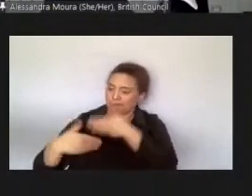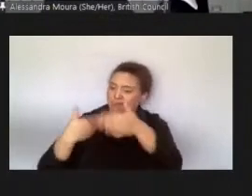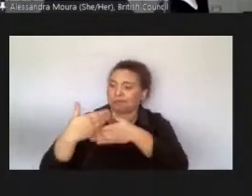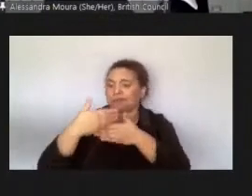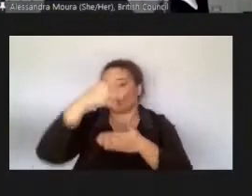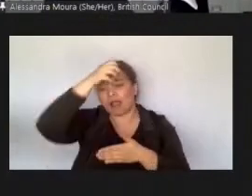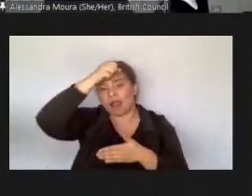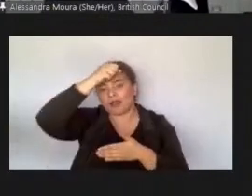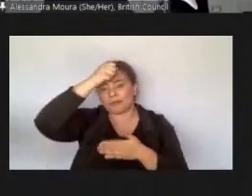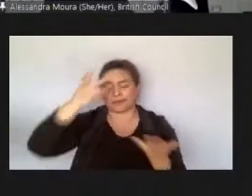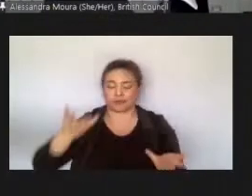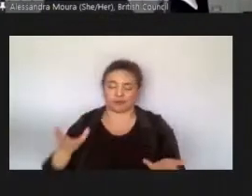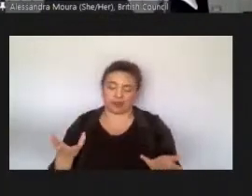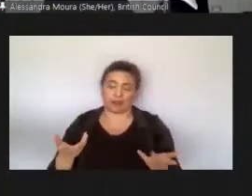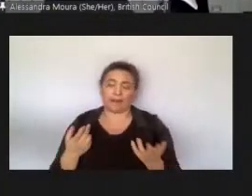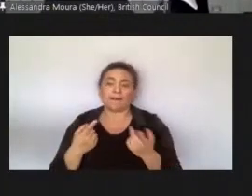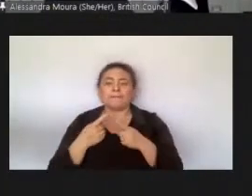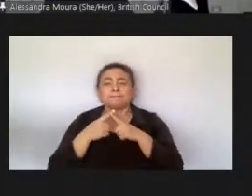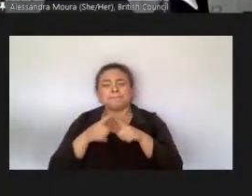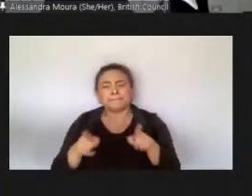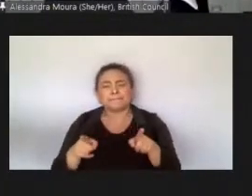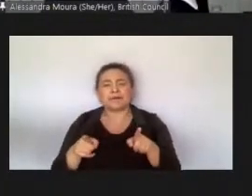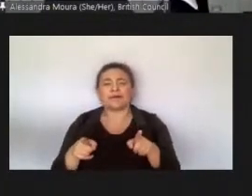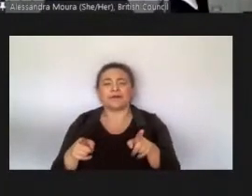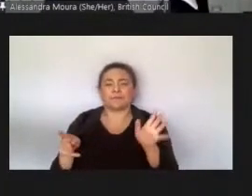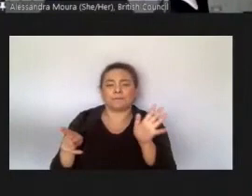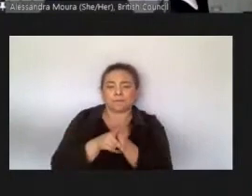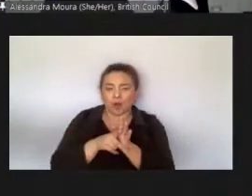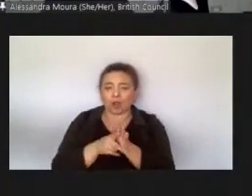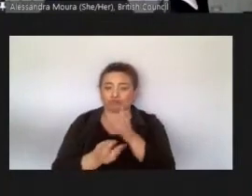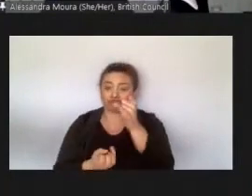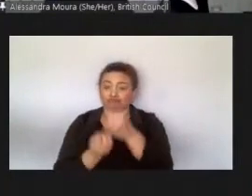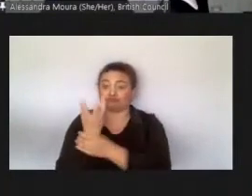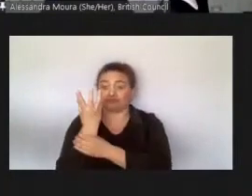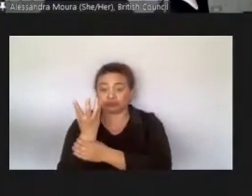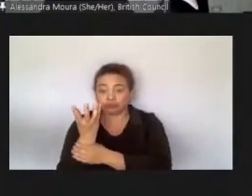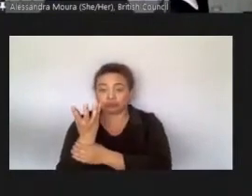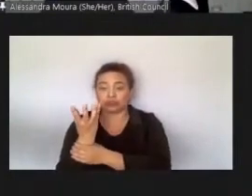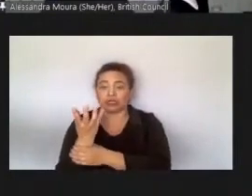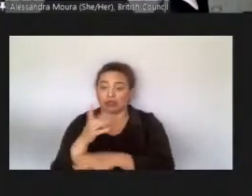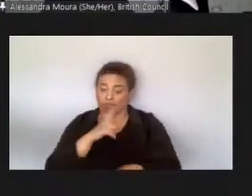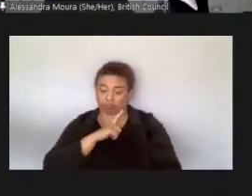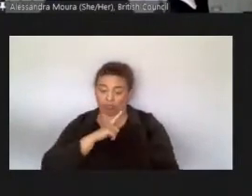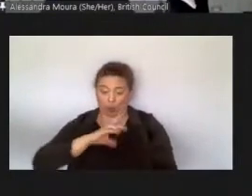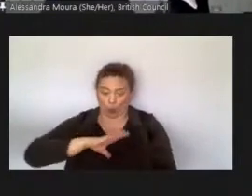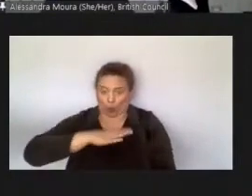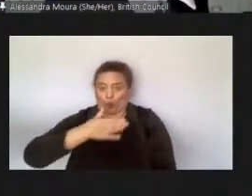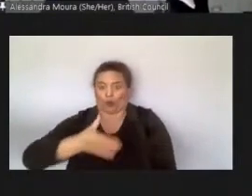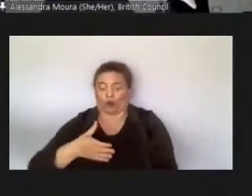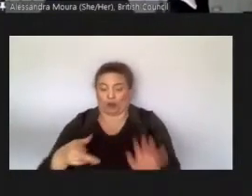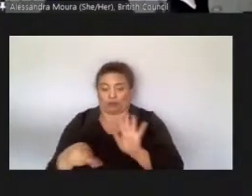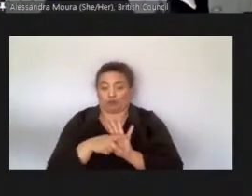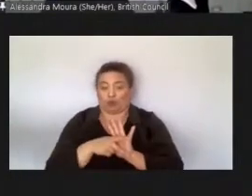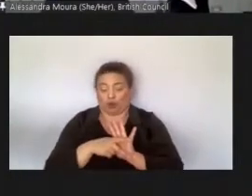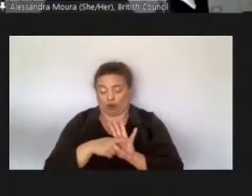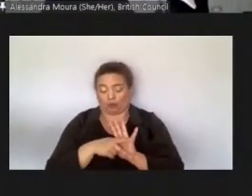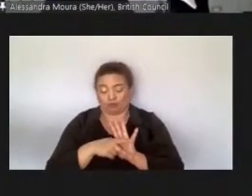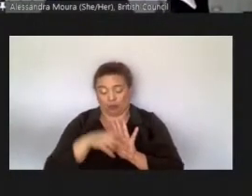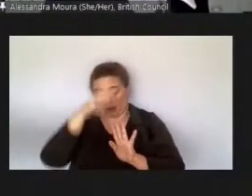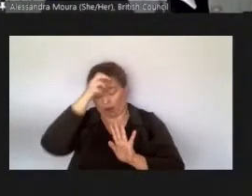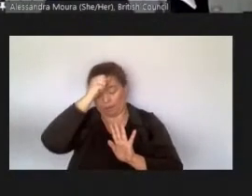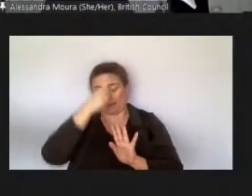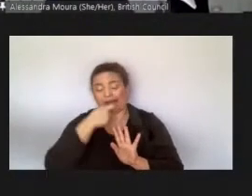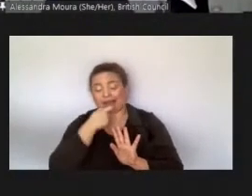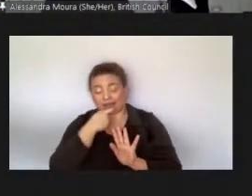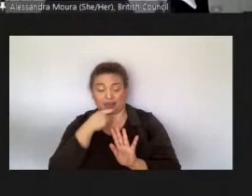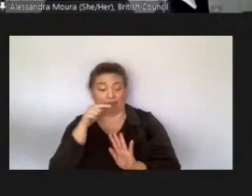so that those conditions are better to encourage language learning. That's what she decided, I think. And the part 3, the